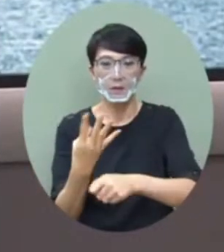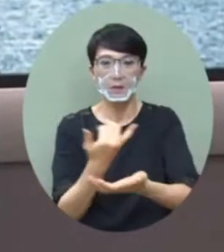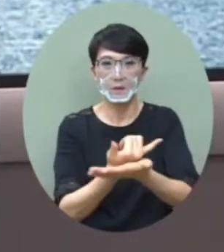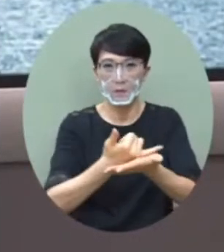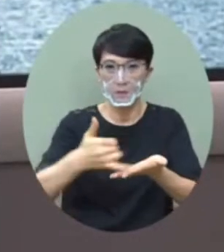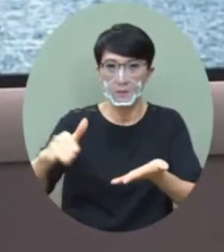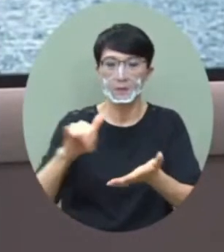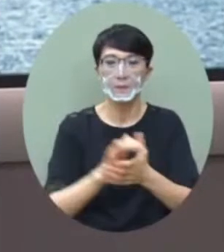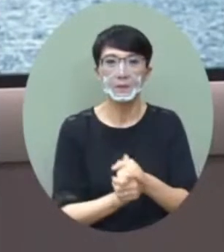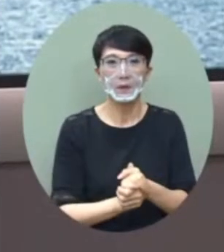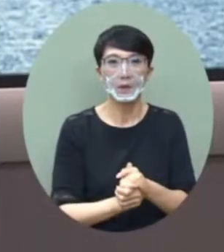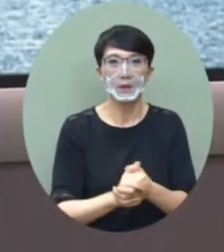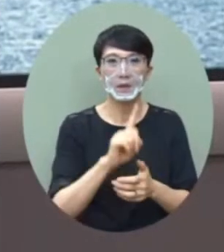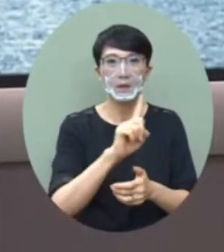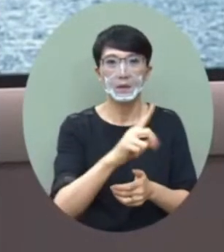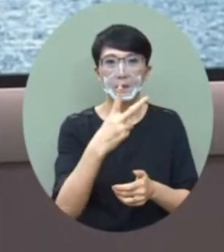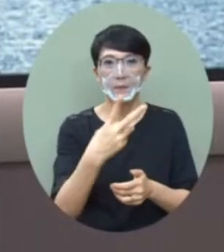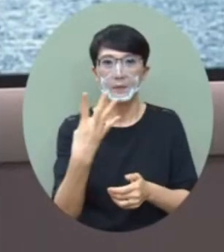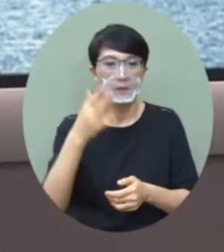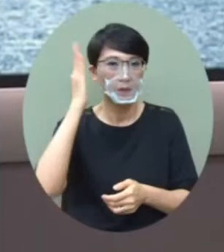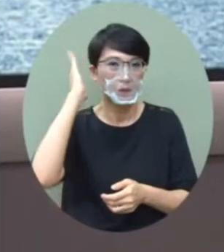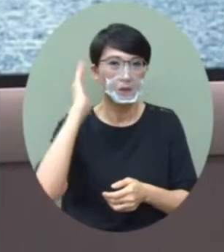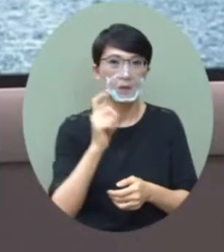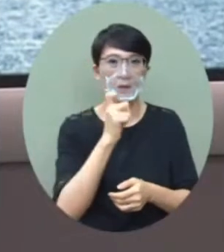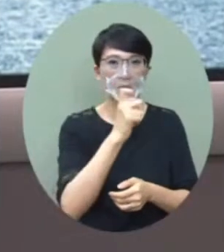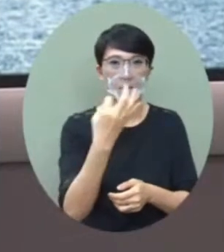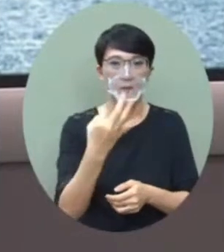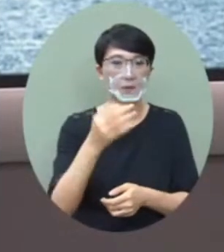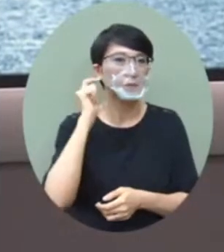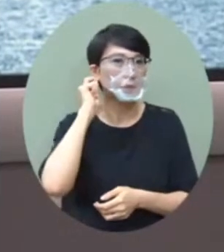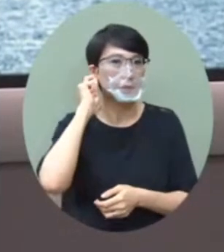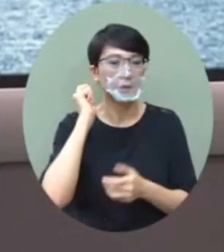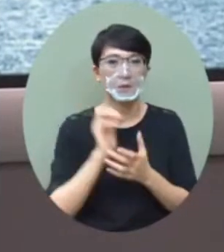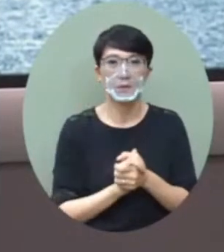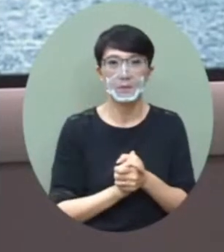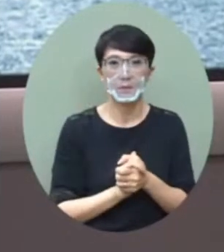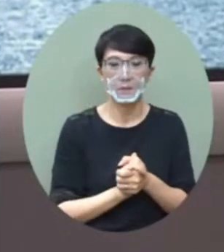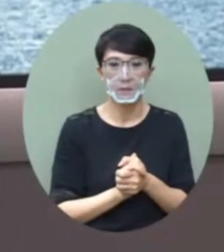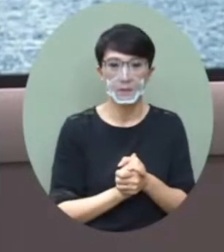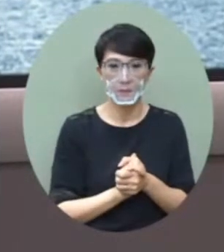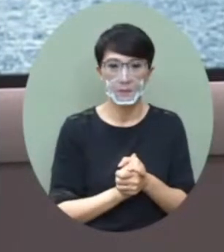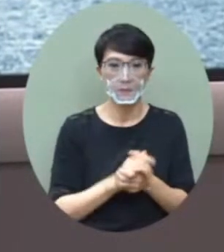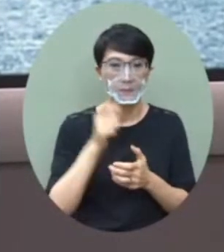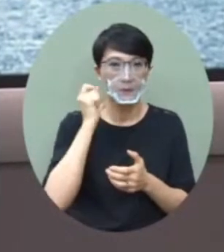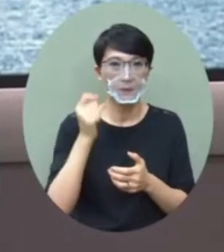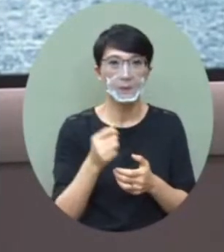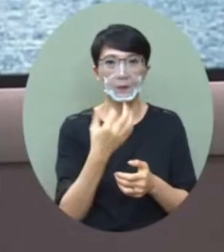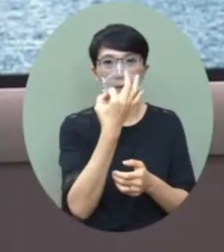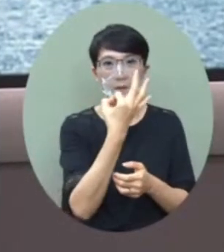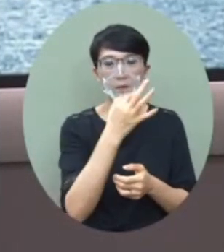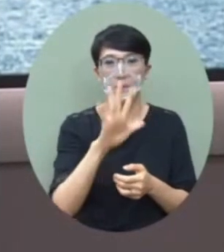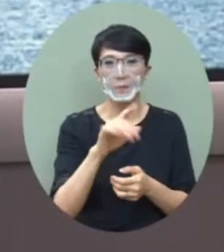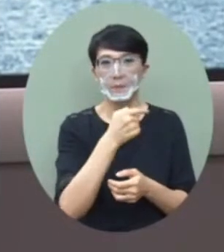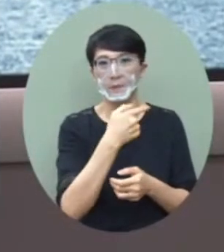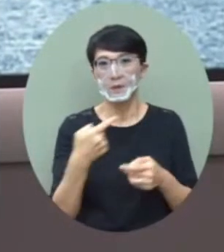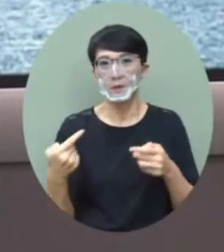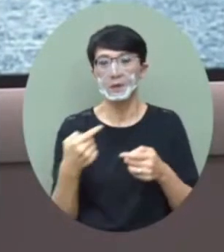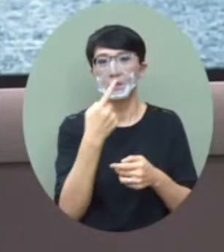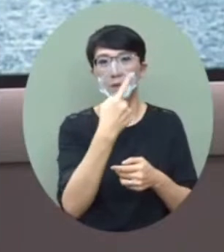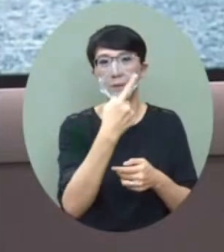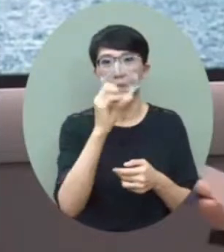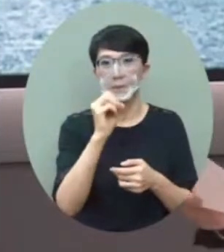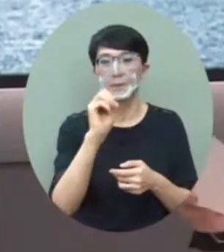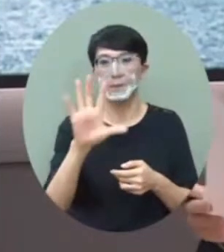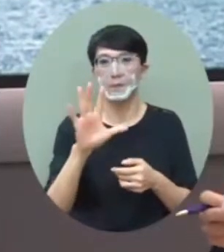patients tested positive passed away in the past 24 hours. There were 124 male and 93